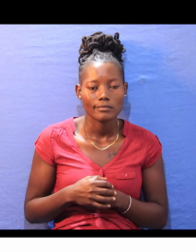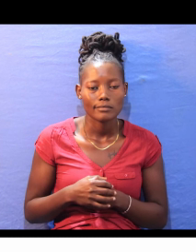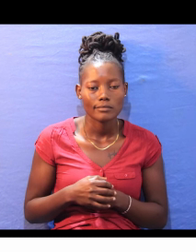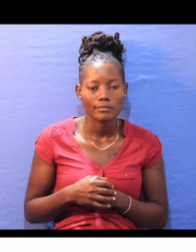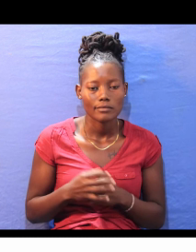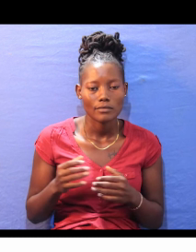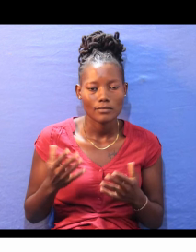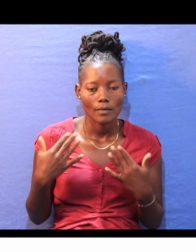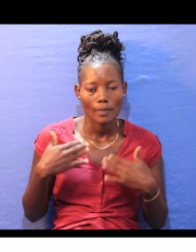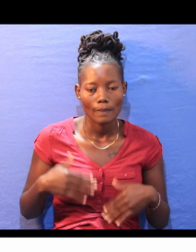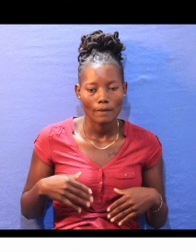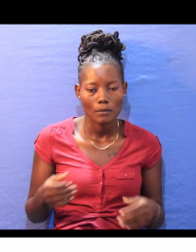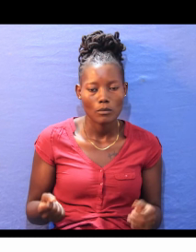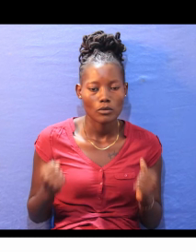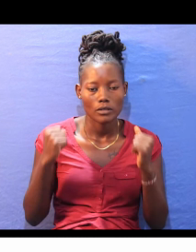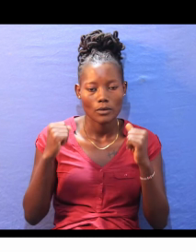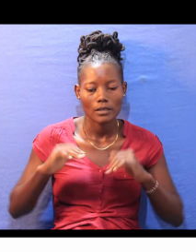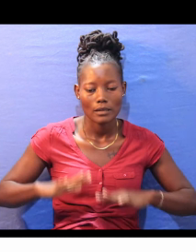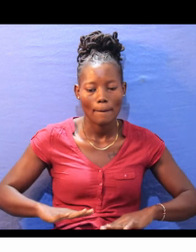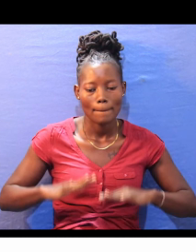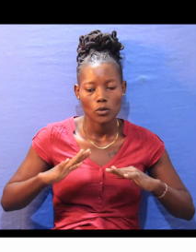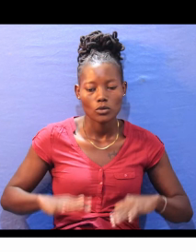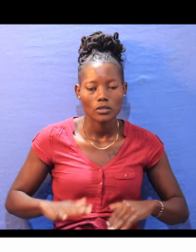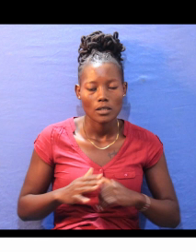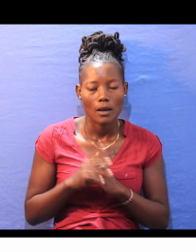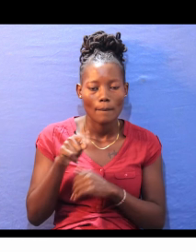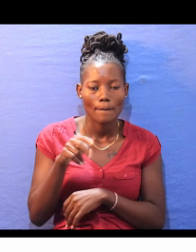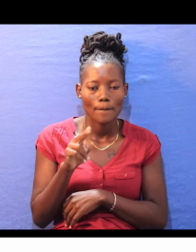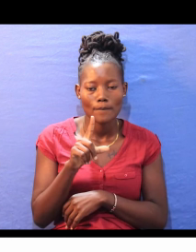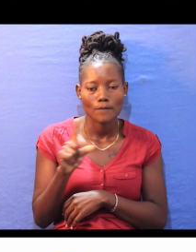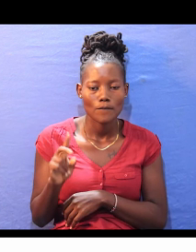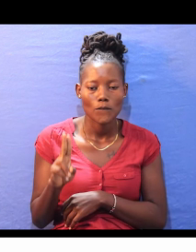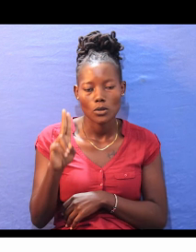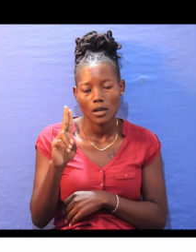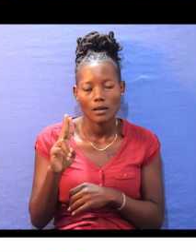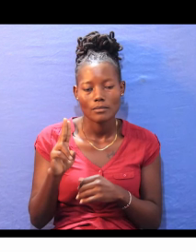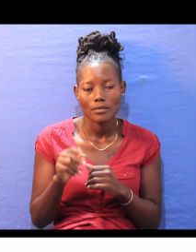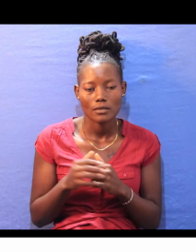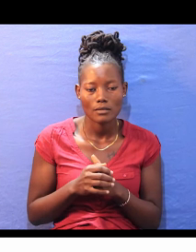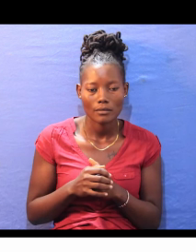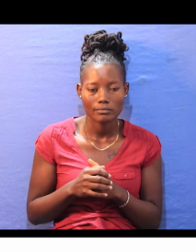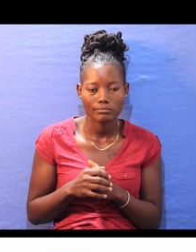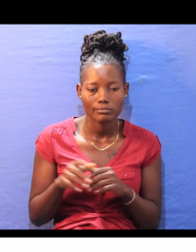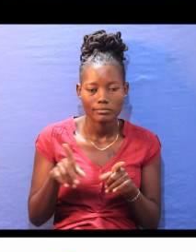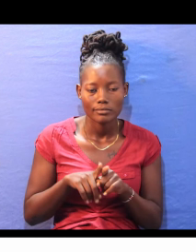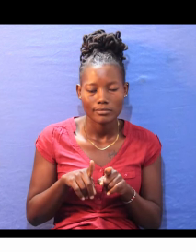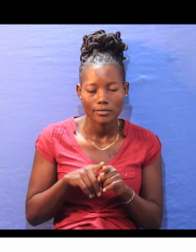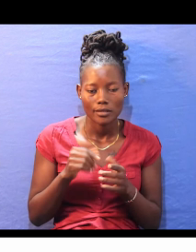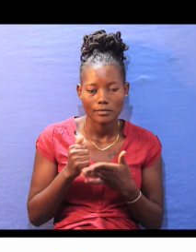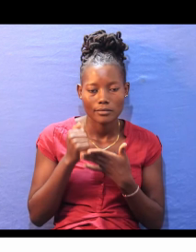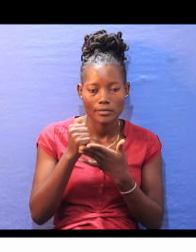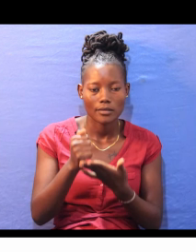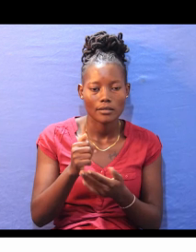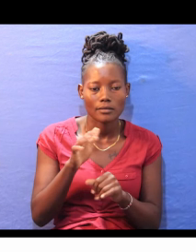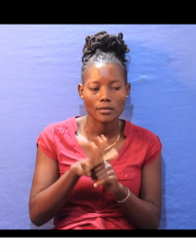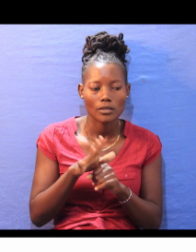Body weight strength, push-ups, pull-ups, handstands, they are an absolute essential tool for